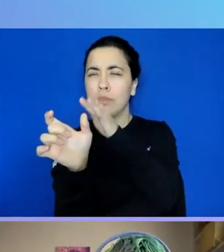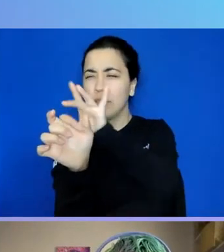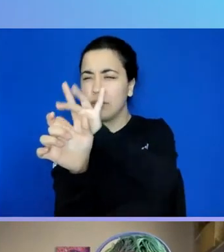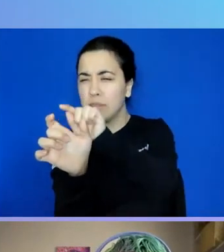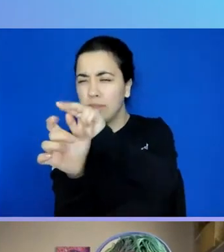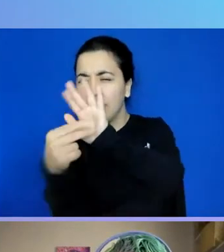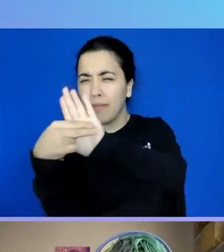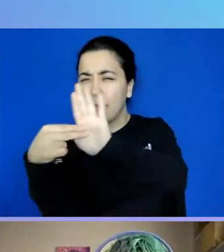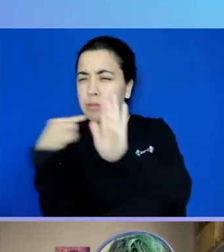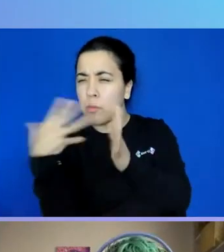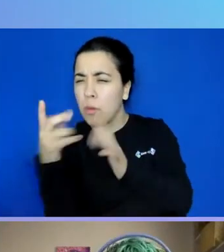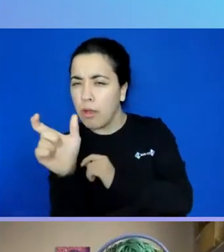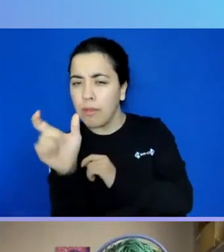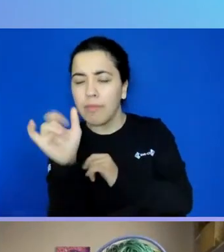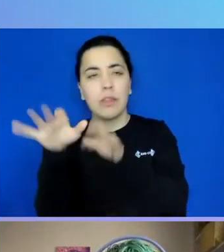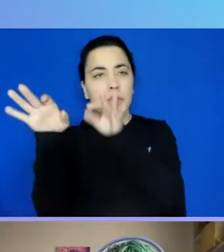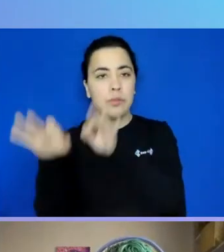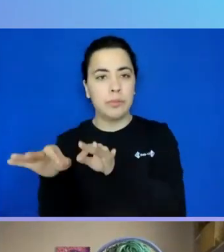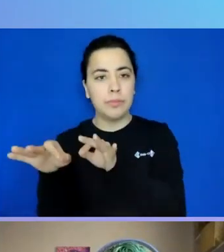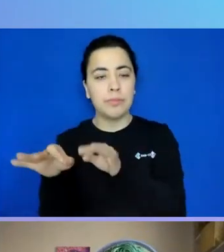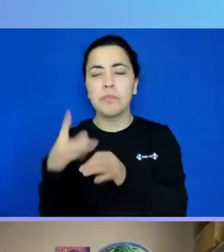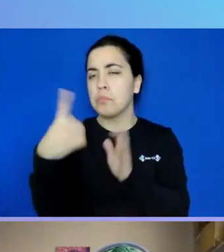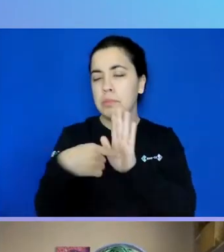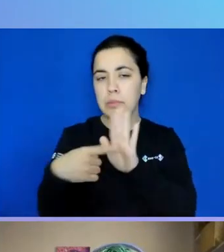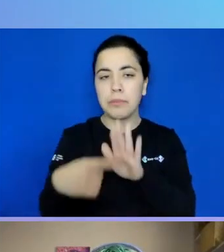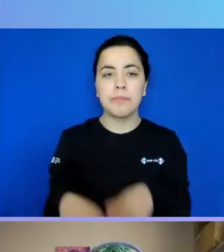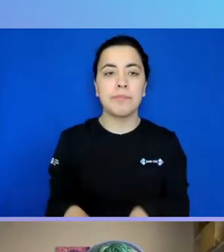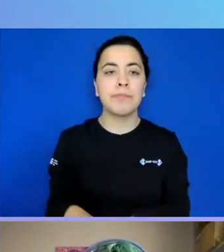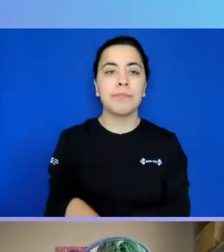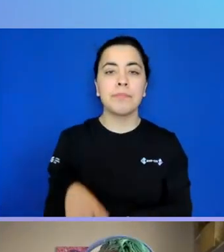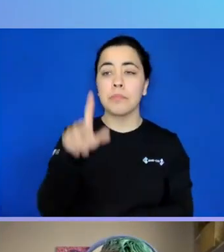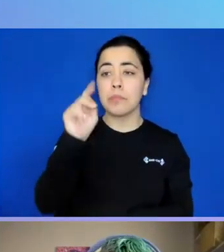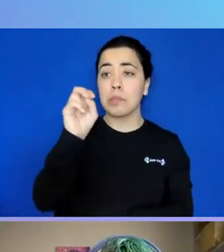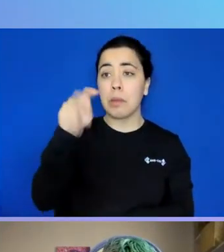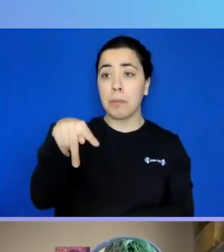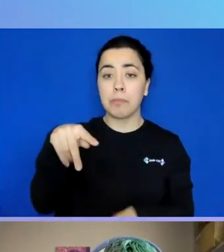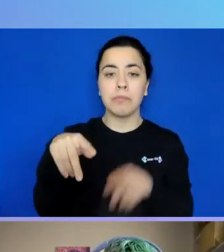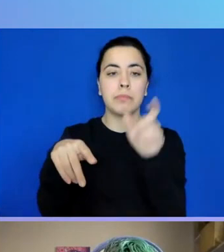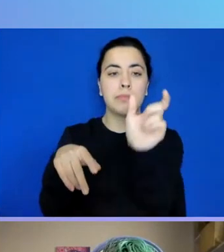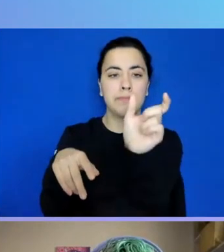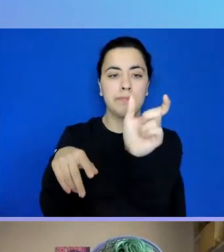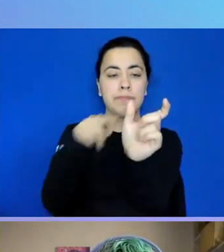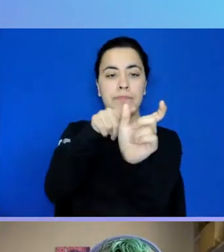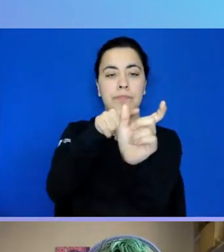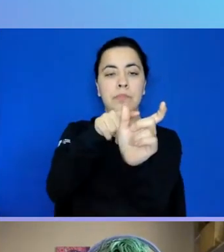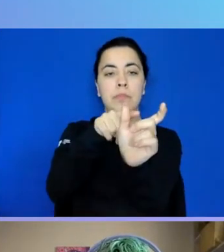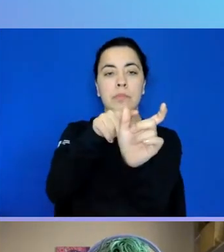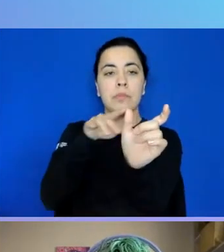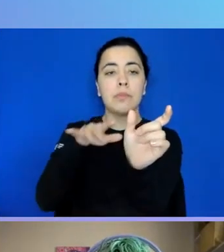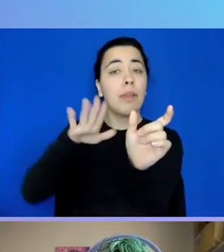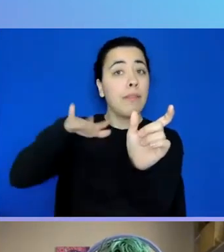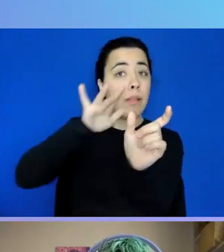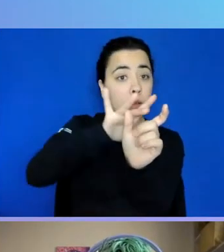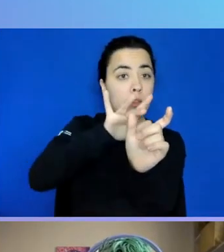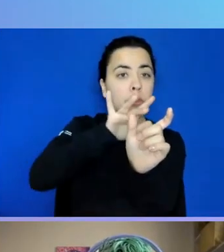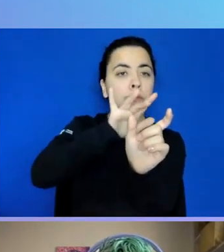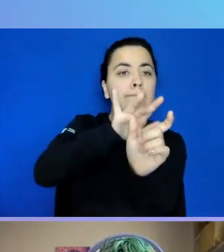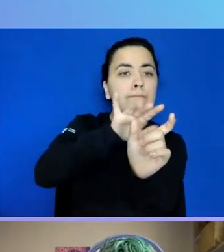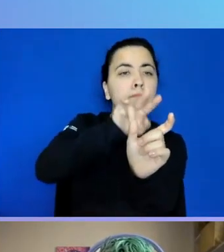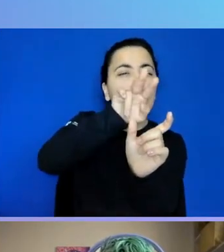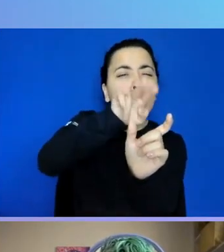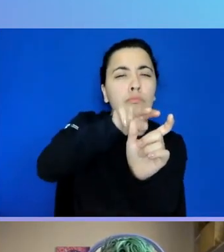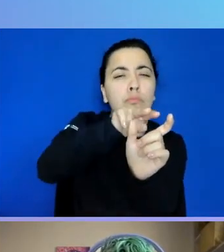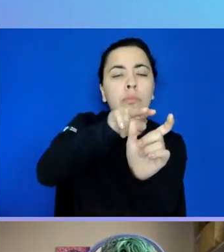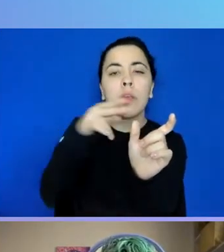back over to our top button for an example. Looking at this button, I'm going to use the Chrome DevTools kind of